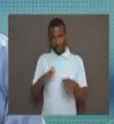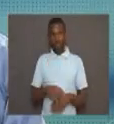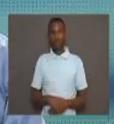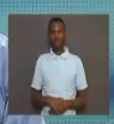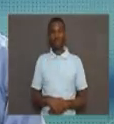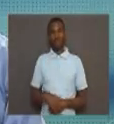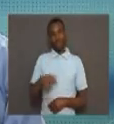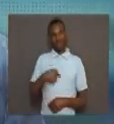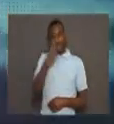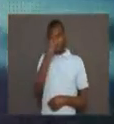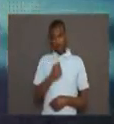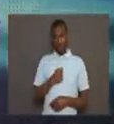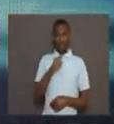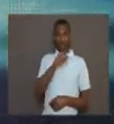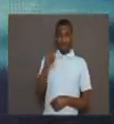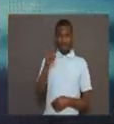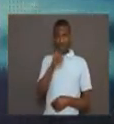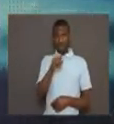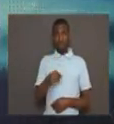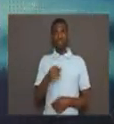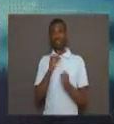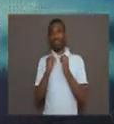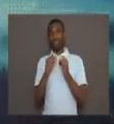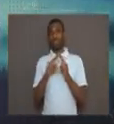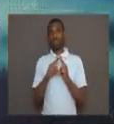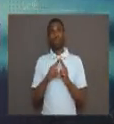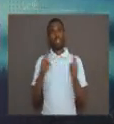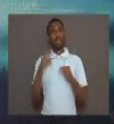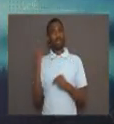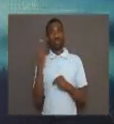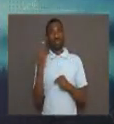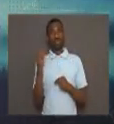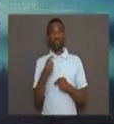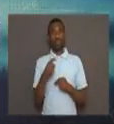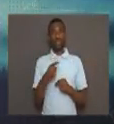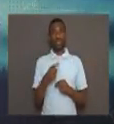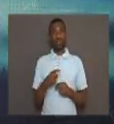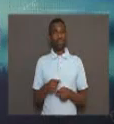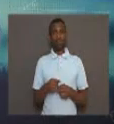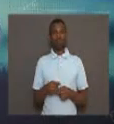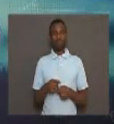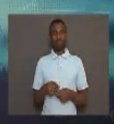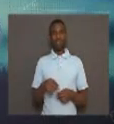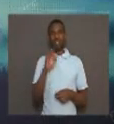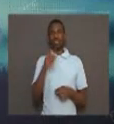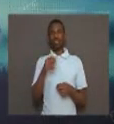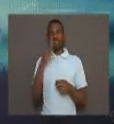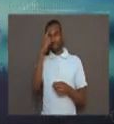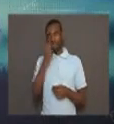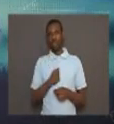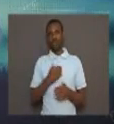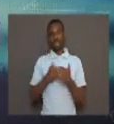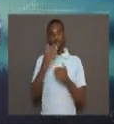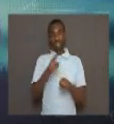RLC circuits. I trust you will find this information useful to your